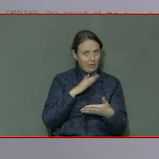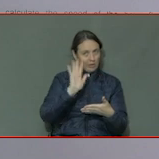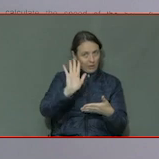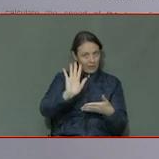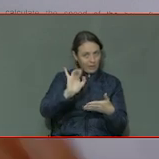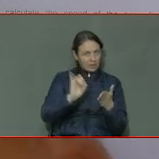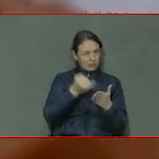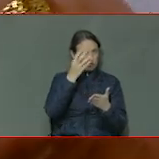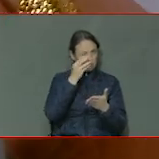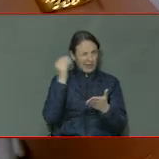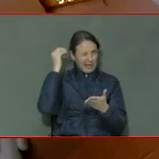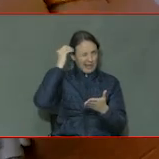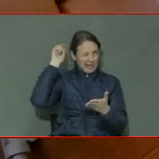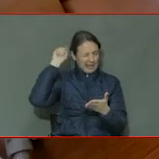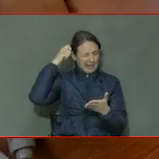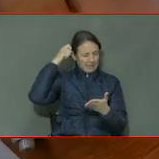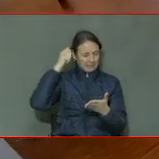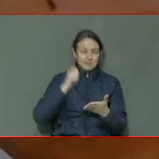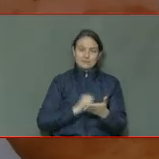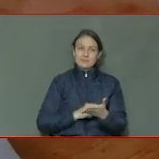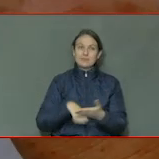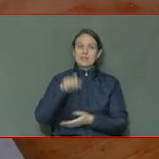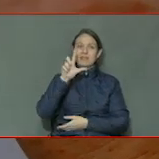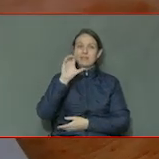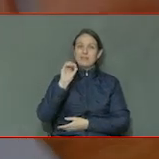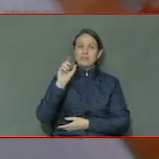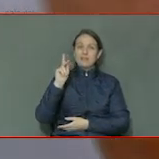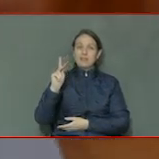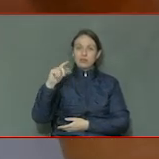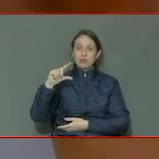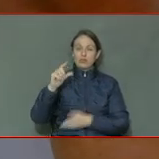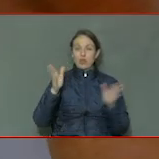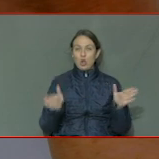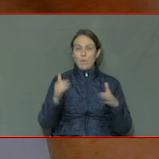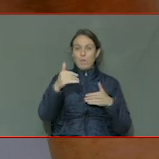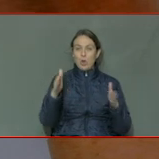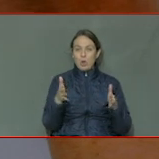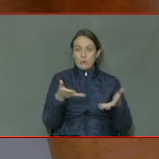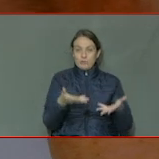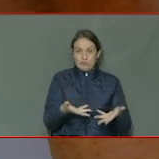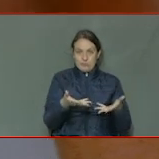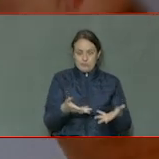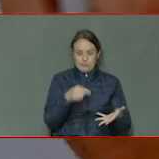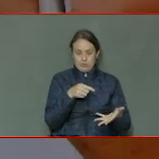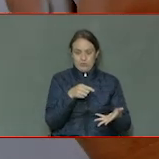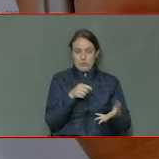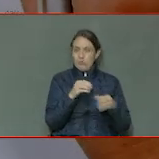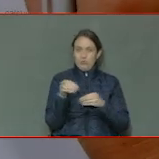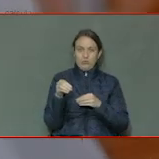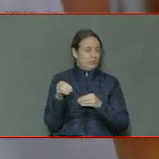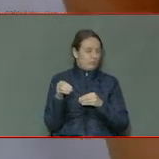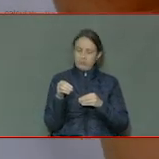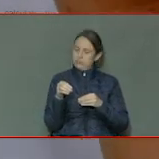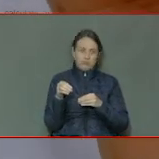the part that I must do. Okay, 70 kilogram blocks is initially at rest at the